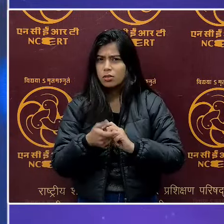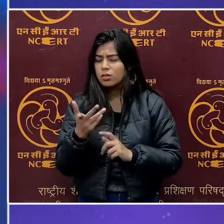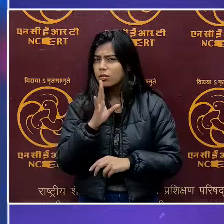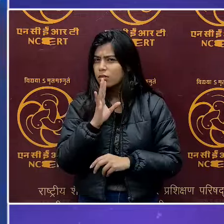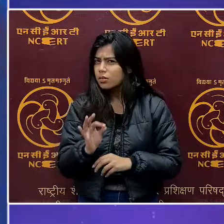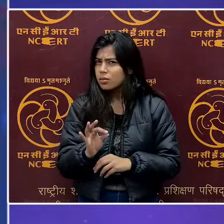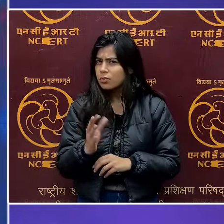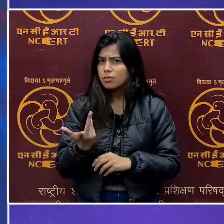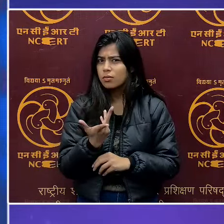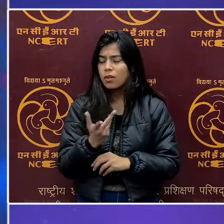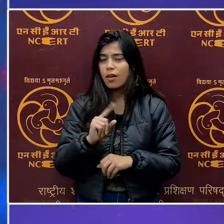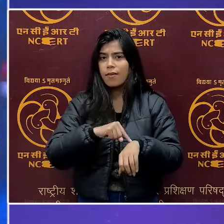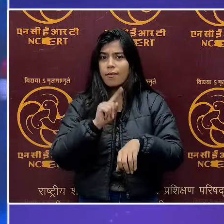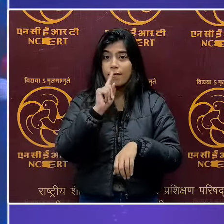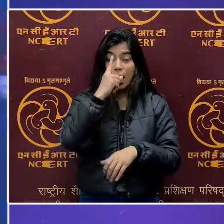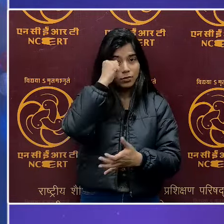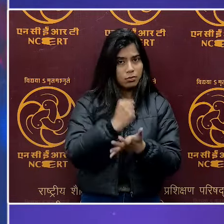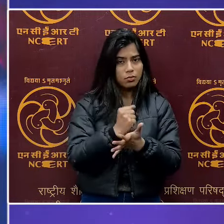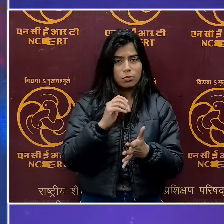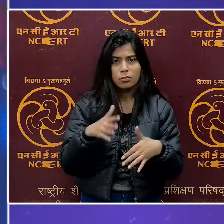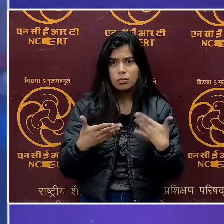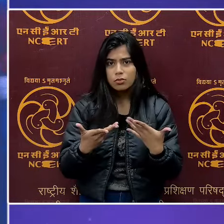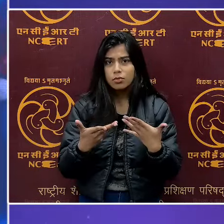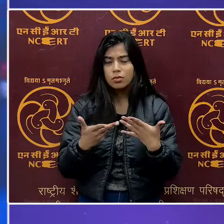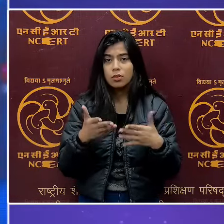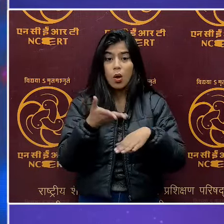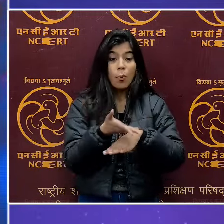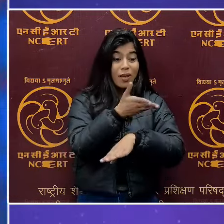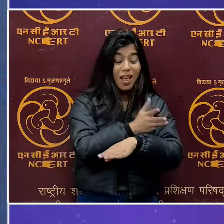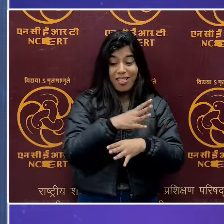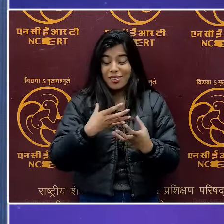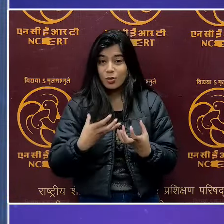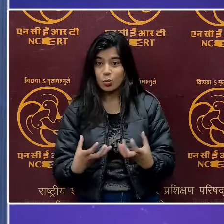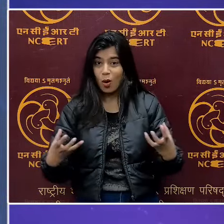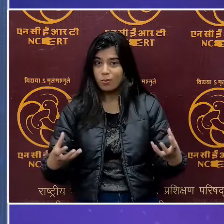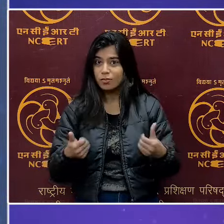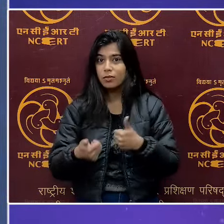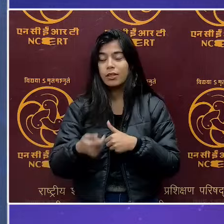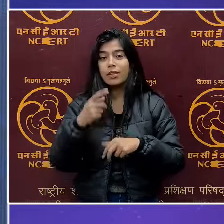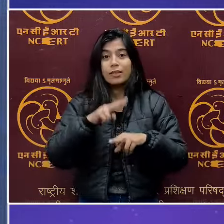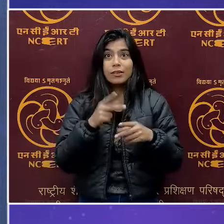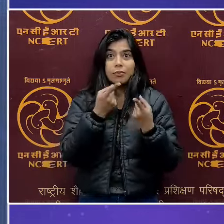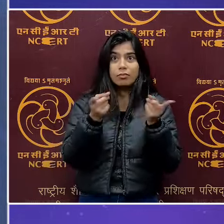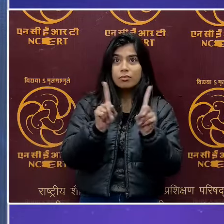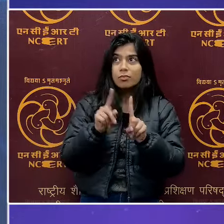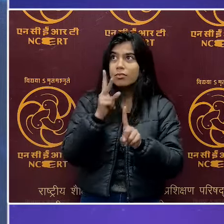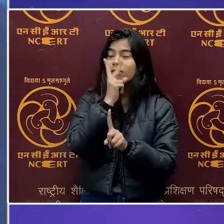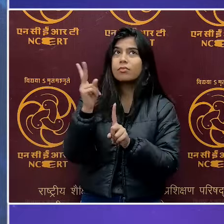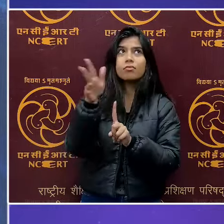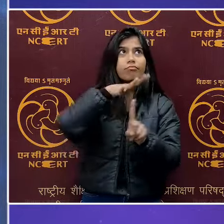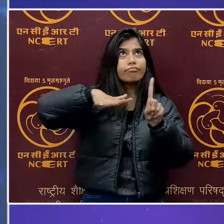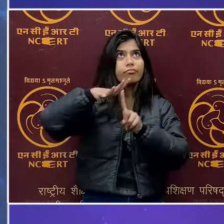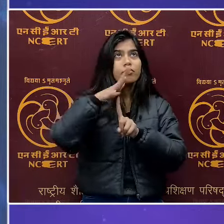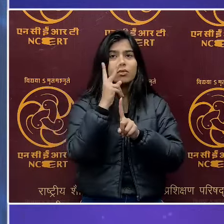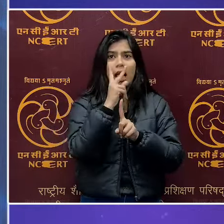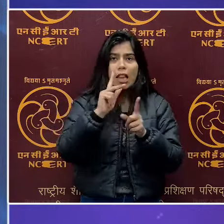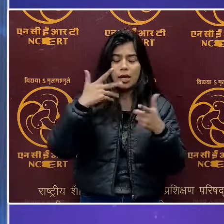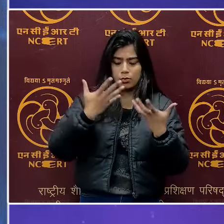actually, we need to first decide a reference object. Okay. So, in this room itself, we want to see if an object is